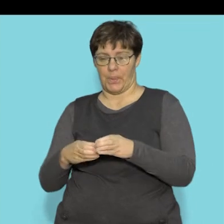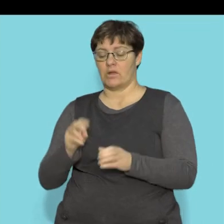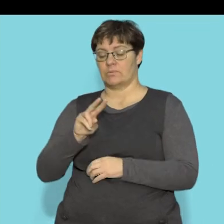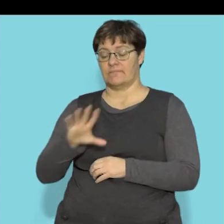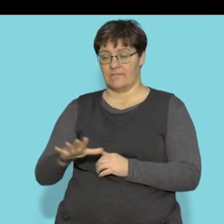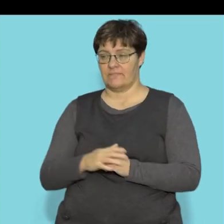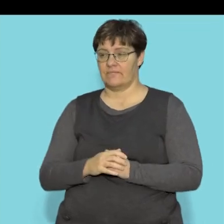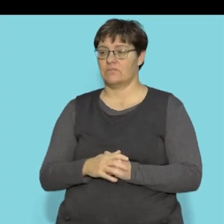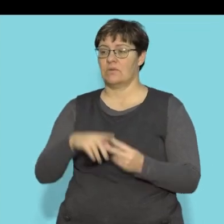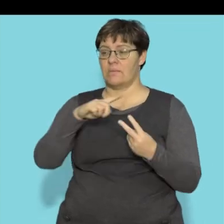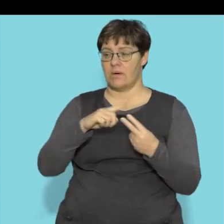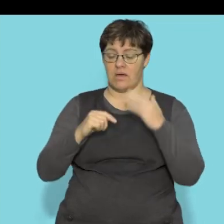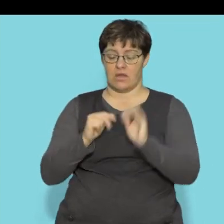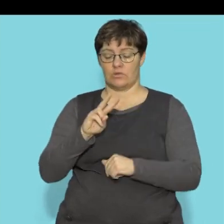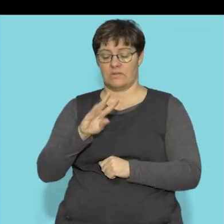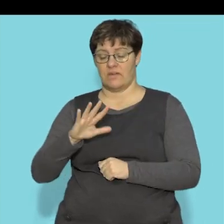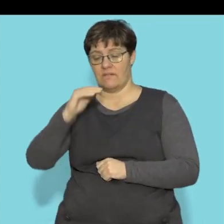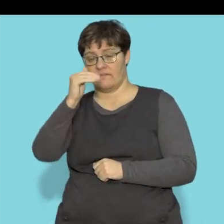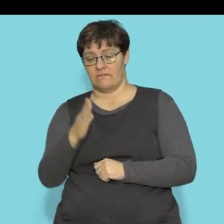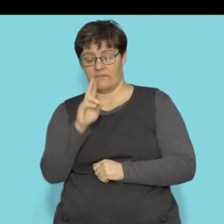radius of 25.